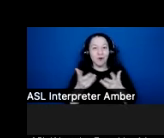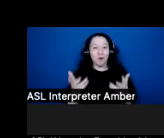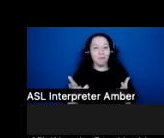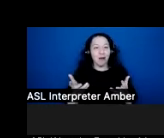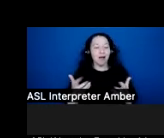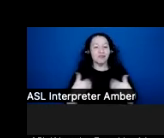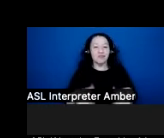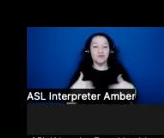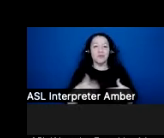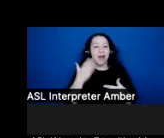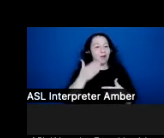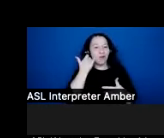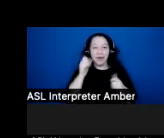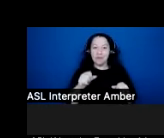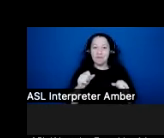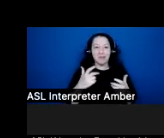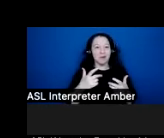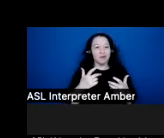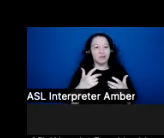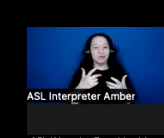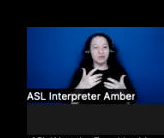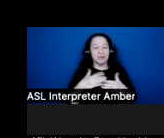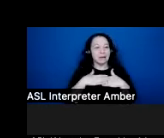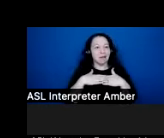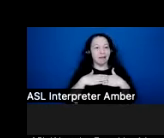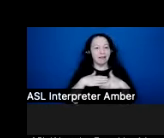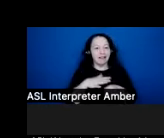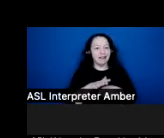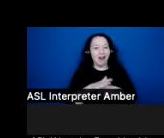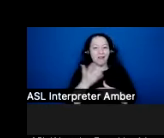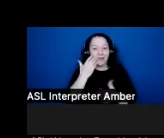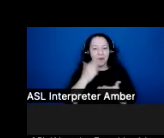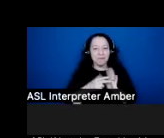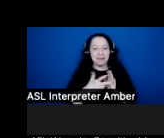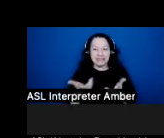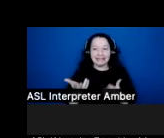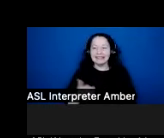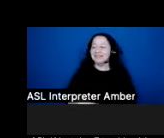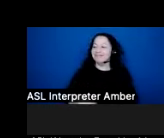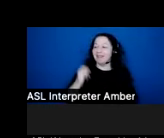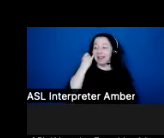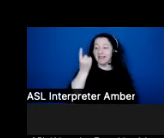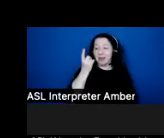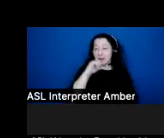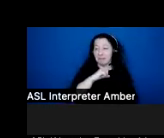it. I don't know if I'm gonna even be able to There touch on is, all and of if it. there's anything that we miss, we're going to be